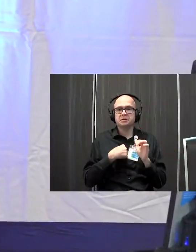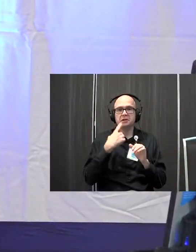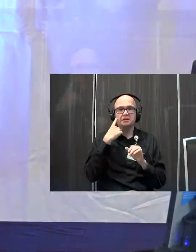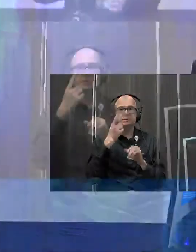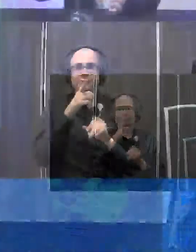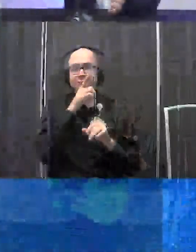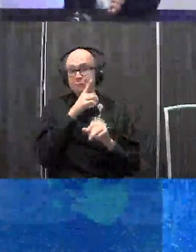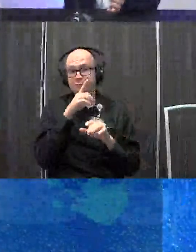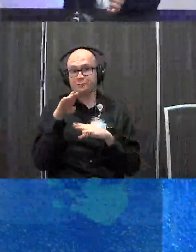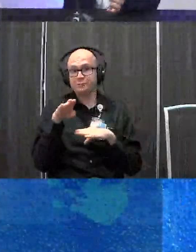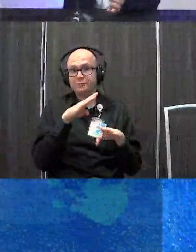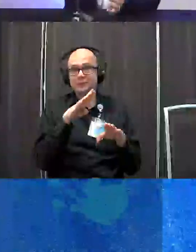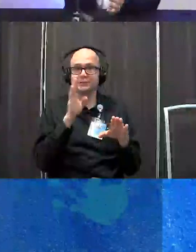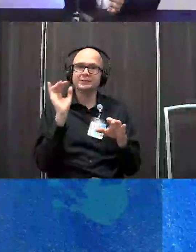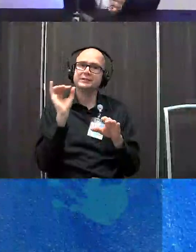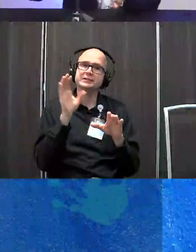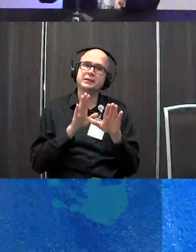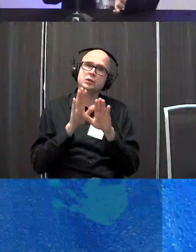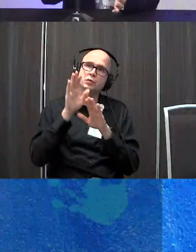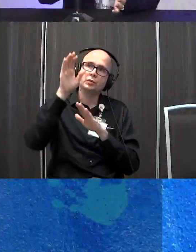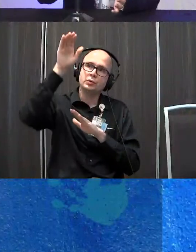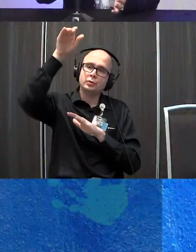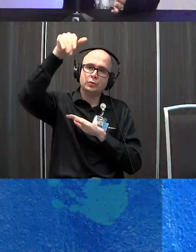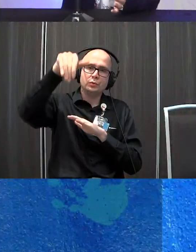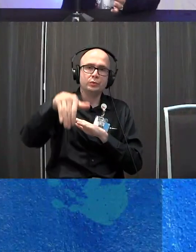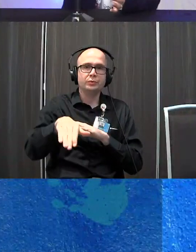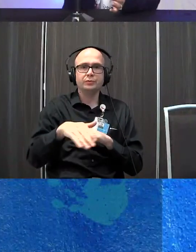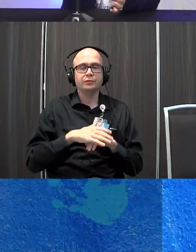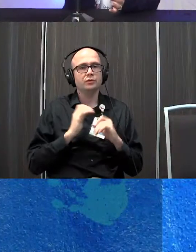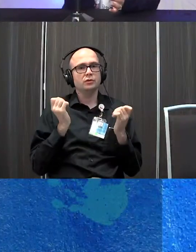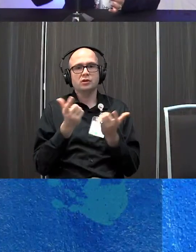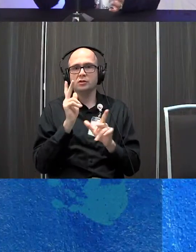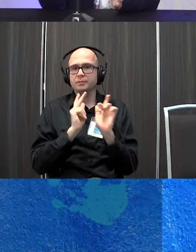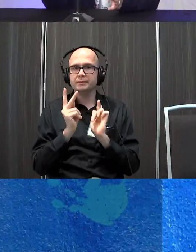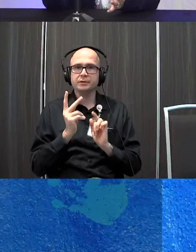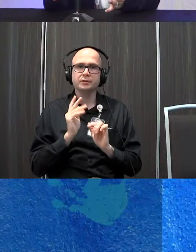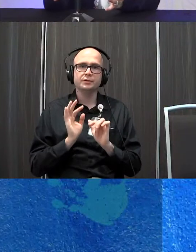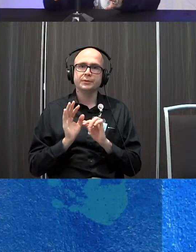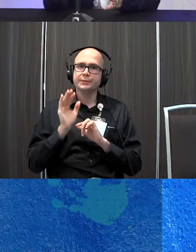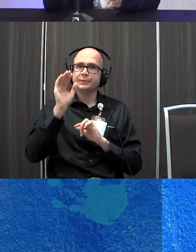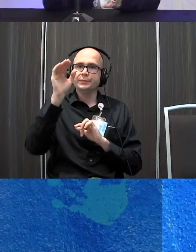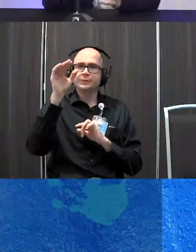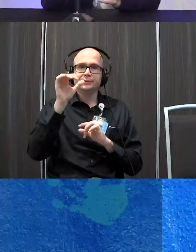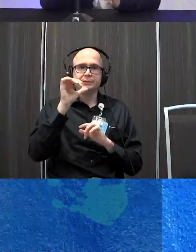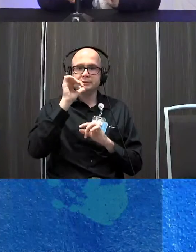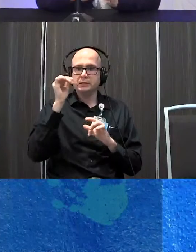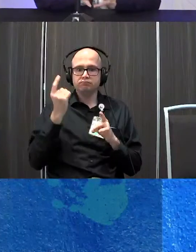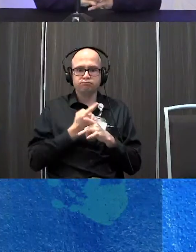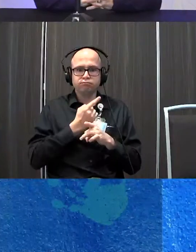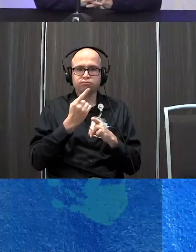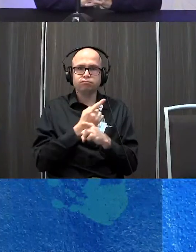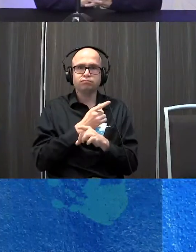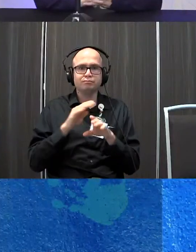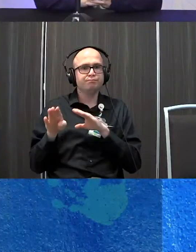about behavior. It's kind of this hill that you climb. And all of us, we reach a point where we're not really rational anymore, and there's not any